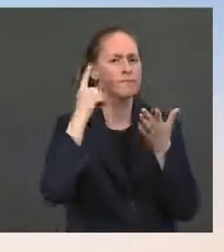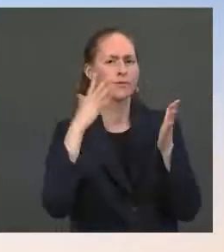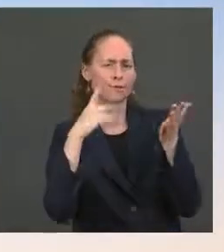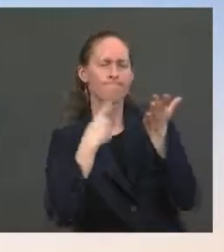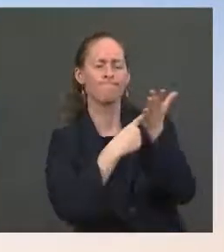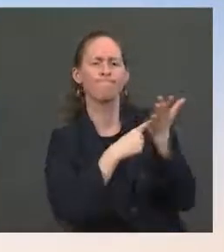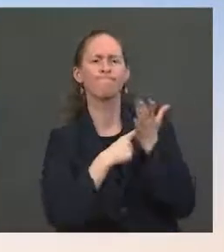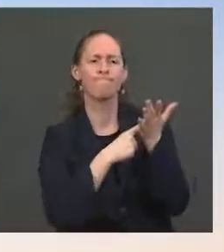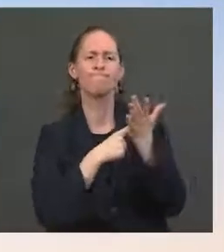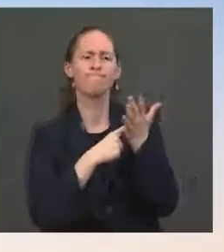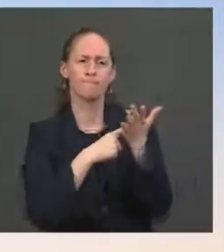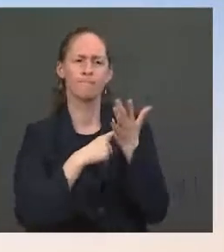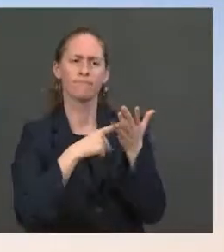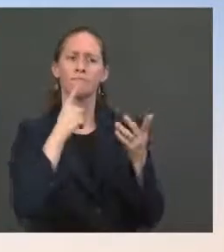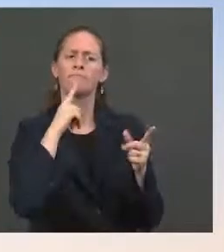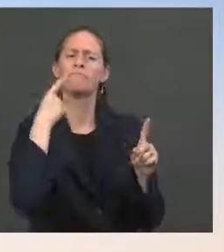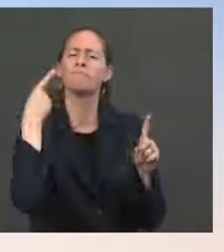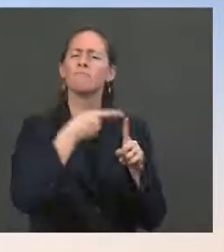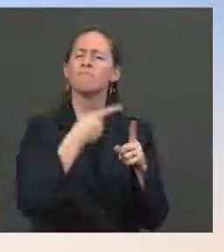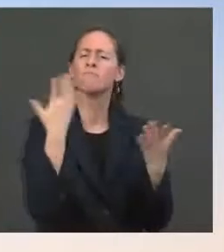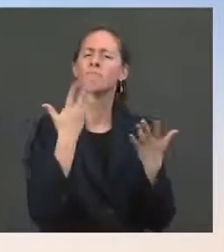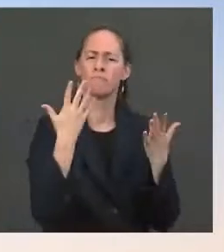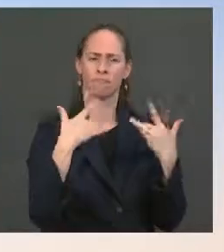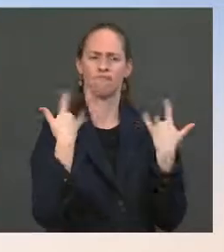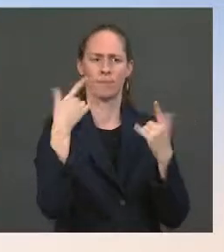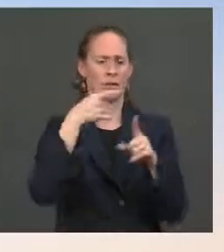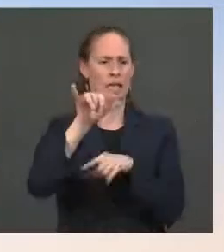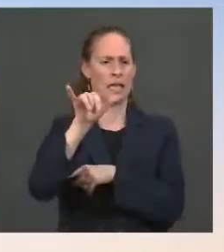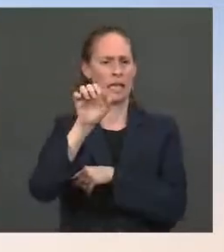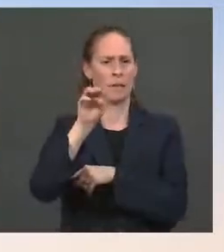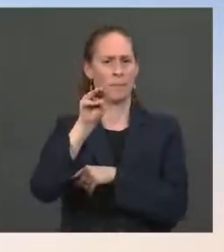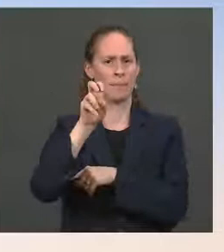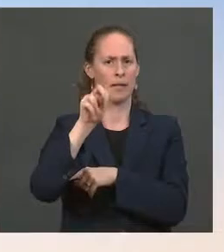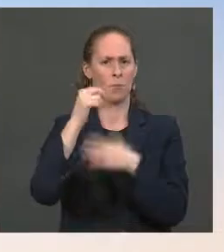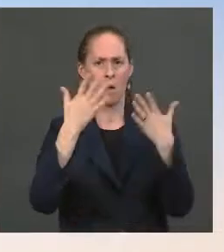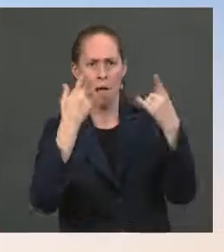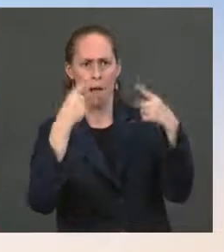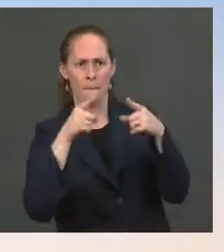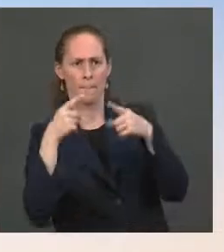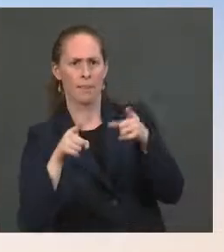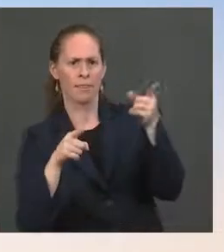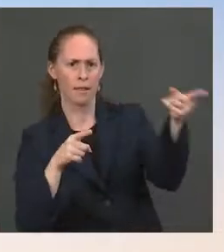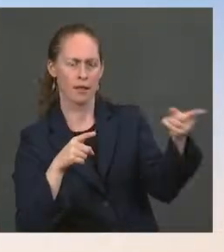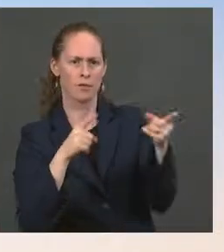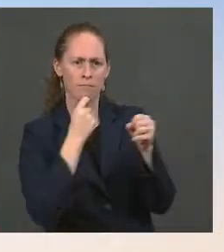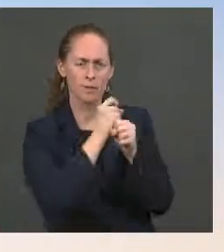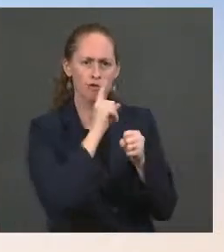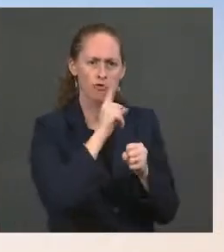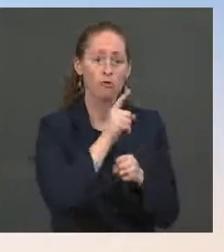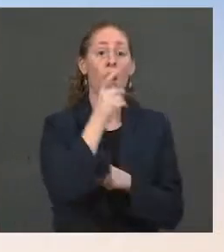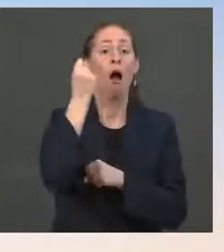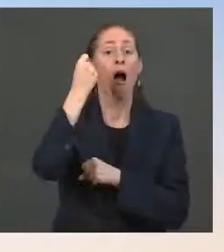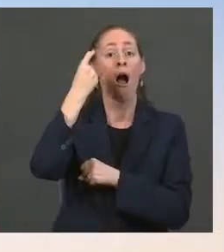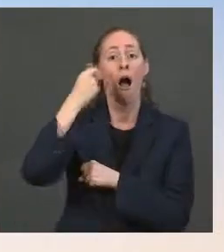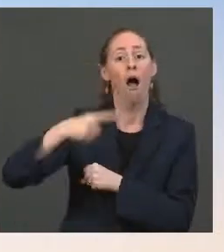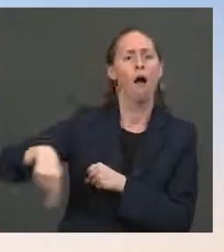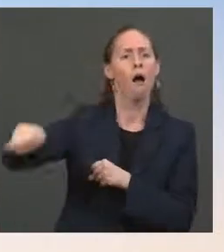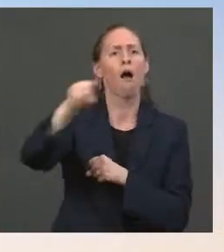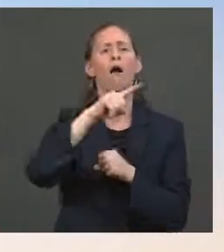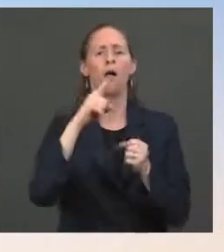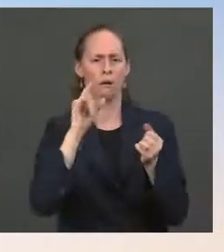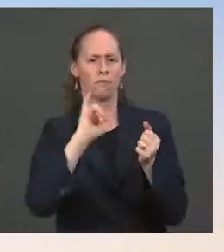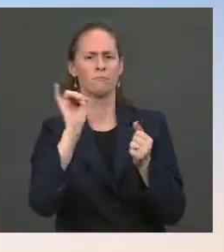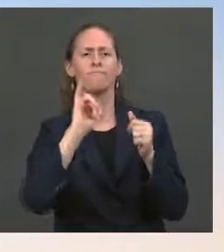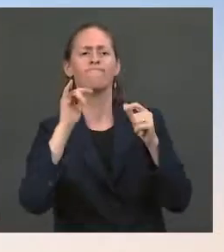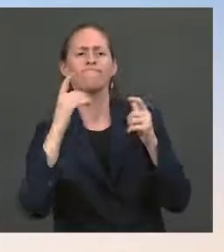Arabia meeting was focused on Yemen, and that was the primary purpose, he and his team did reiterate the imperative of creating conditions